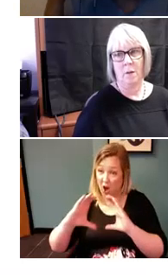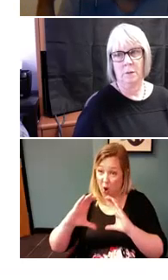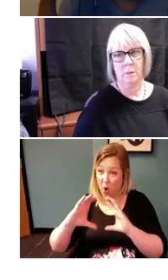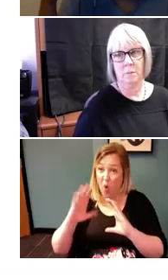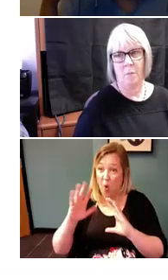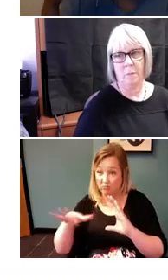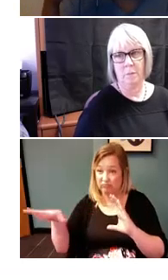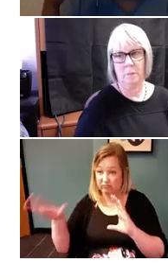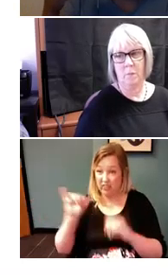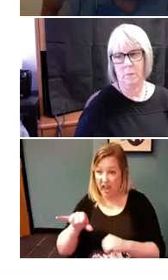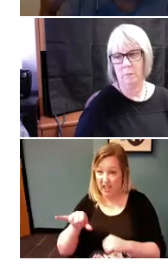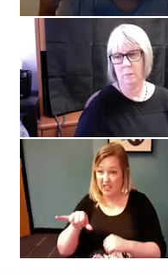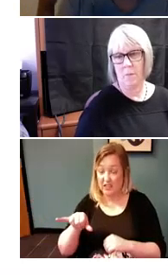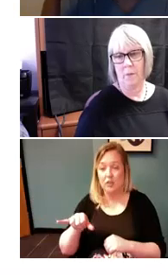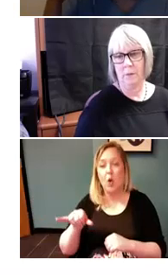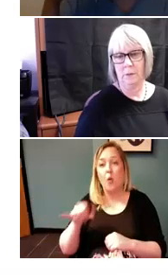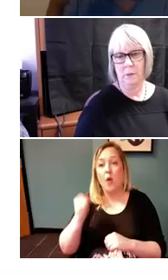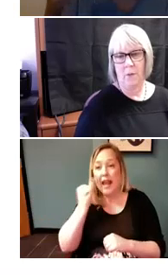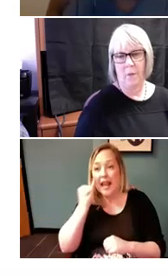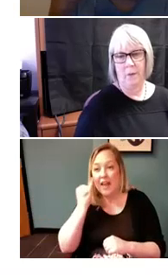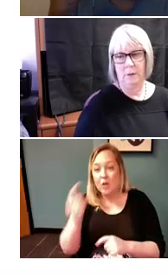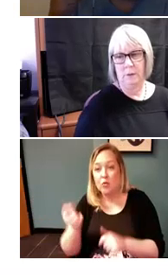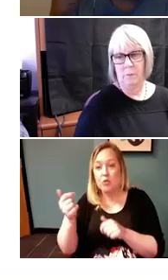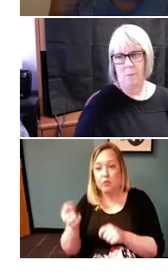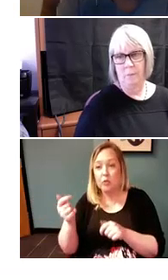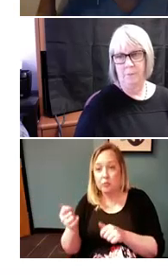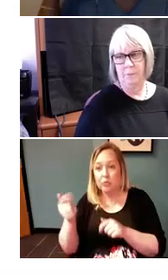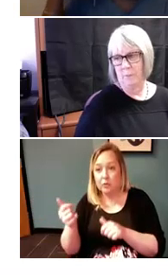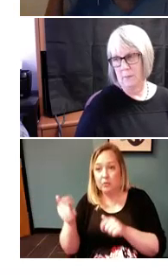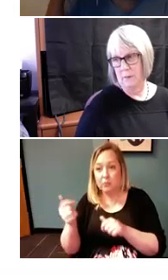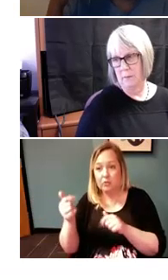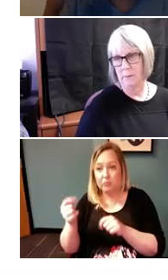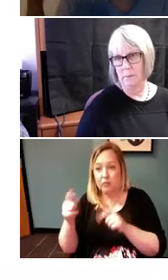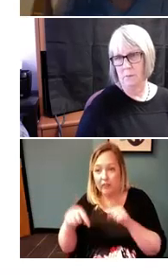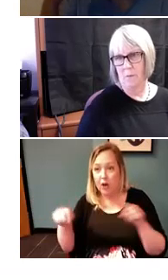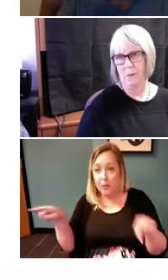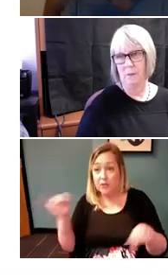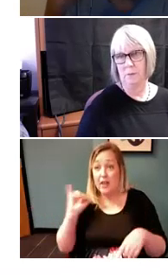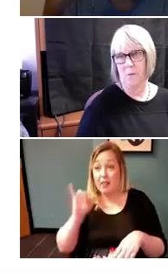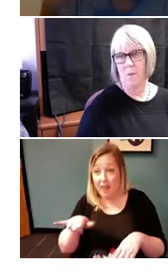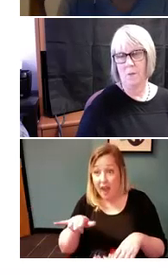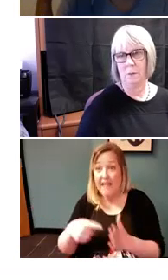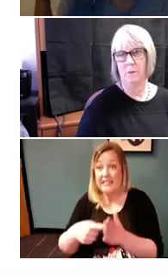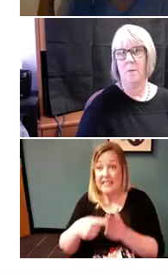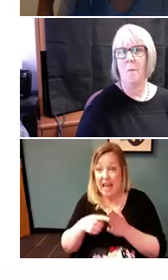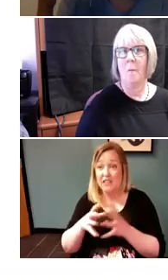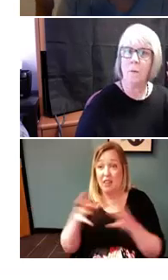These removal of variables are quite time consuming. Since C++ does